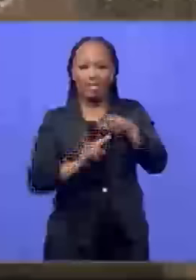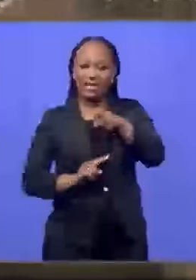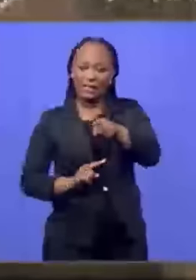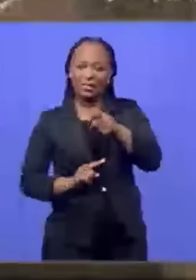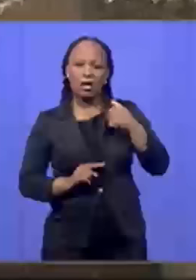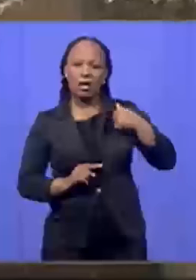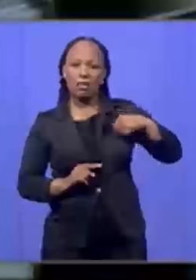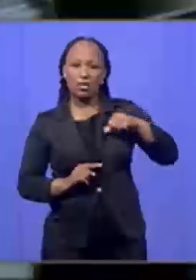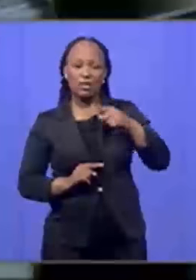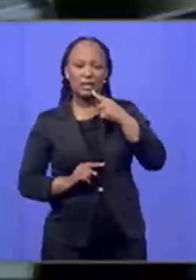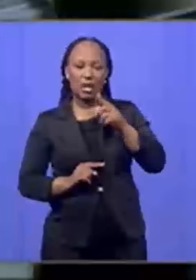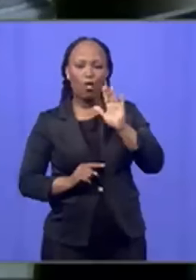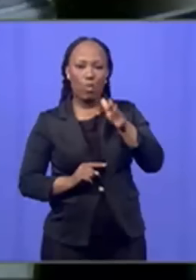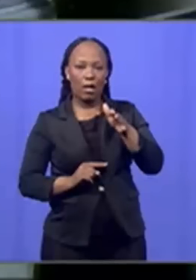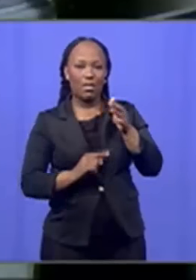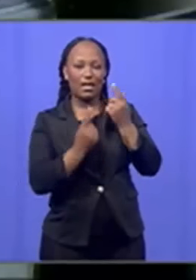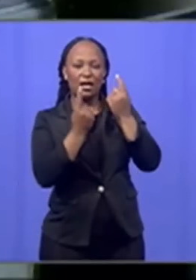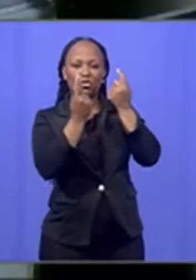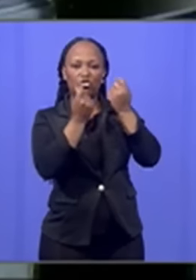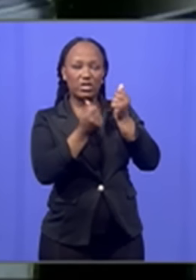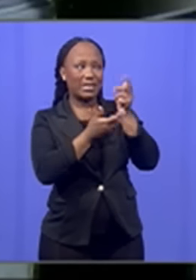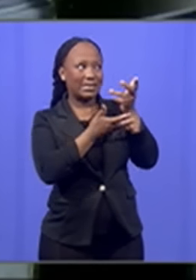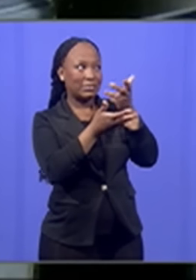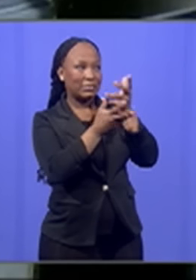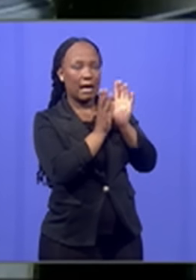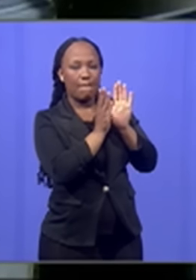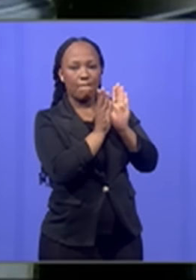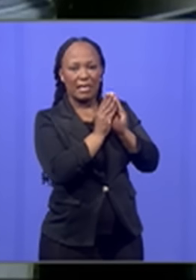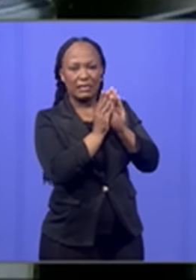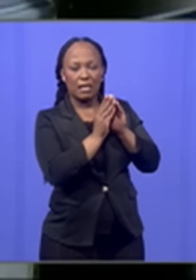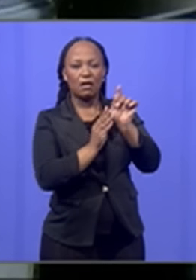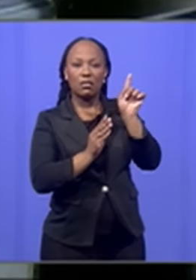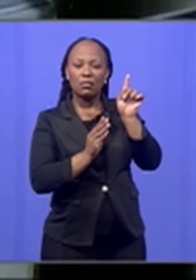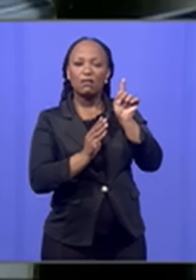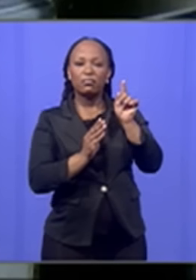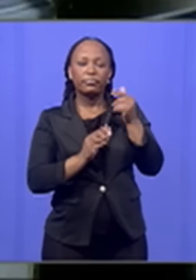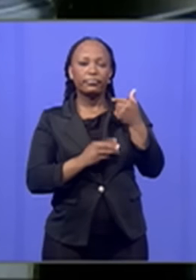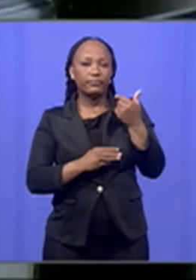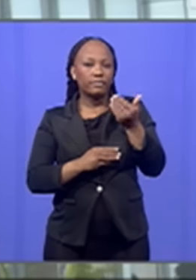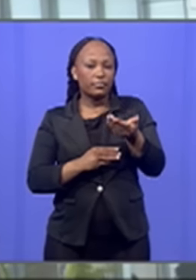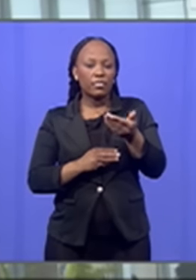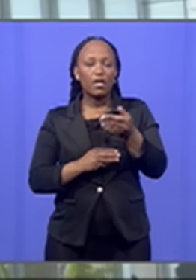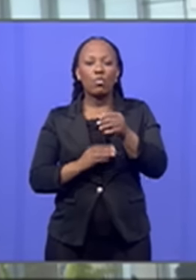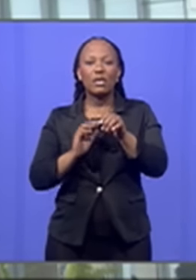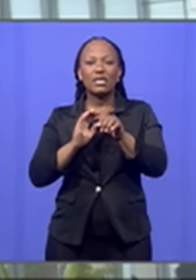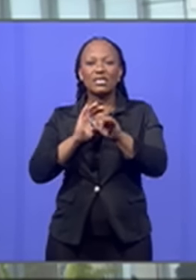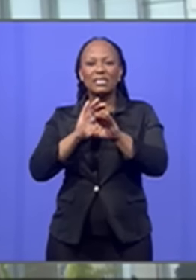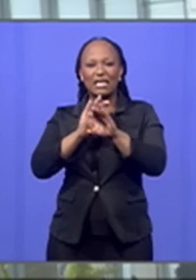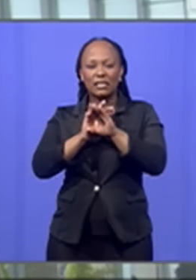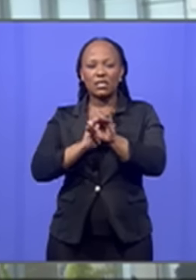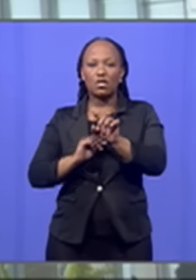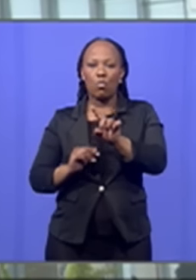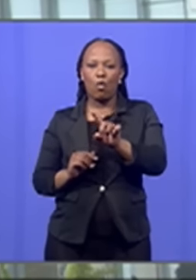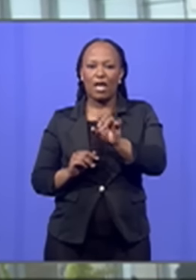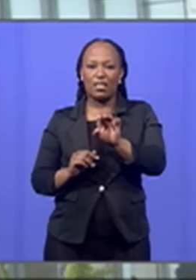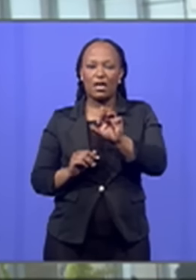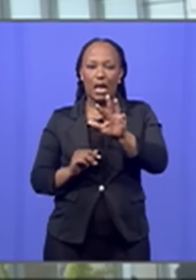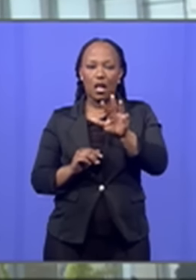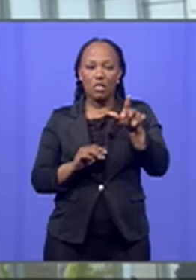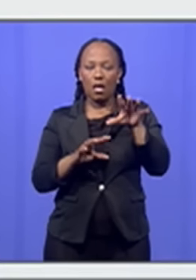tša ditjhelete. Ke sebaka sa mengwaga masepala o beilwe ka fase ga taolo ya section 139 ka baka la tshepedišo ye fokolago